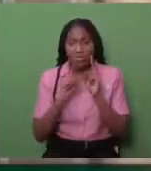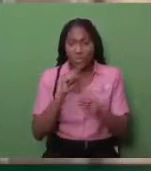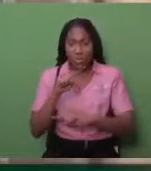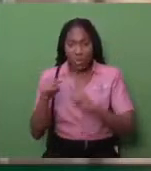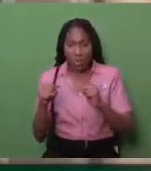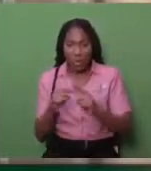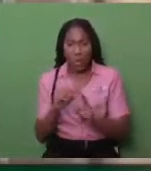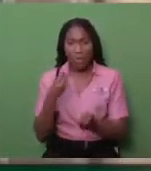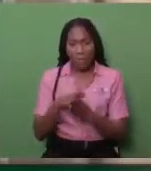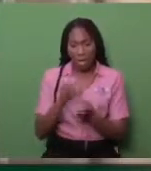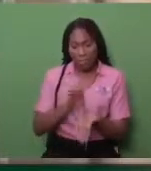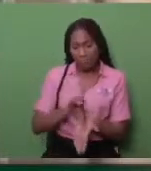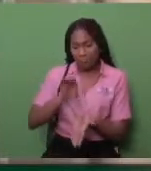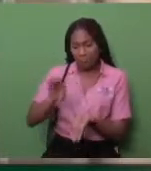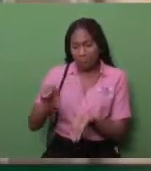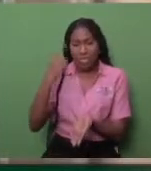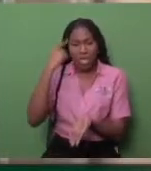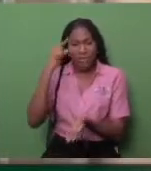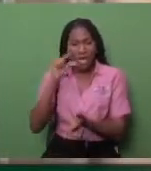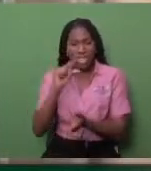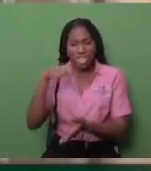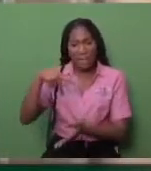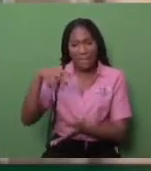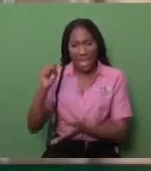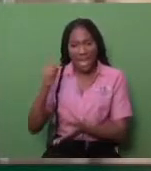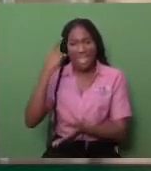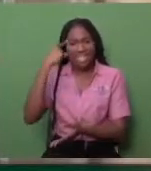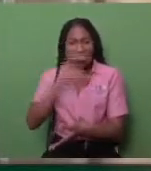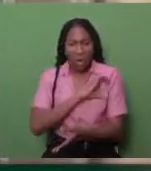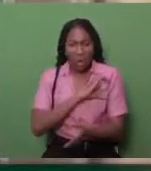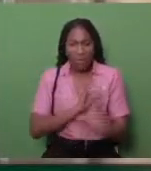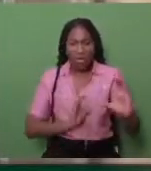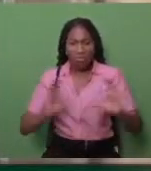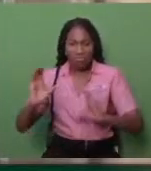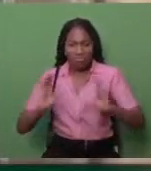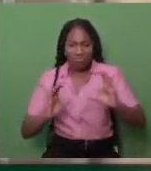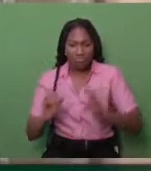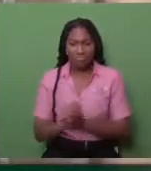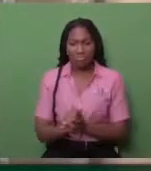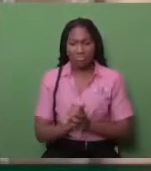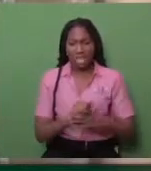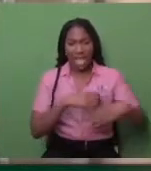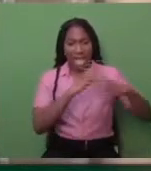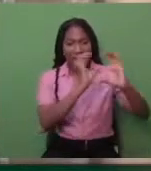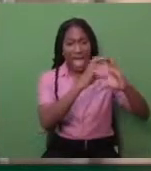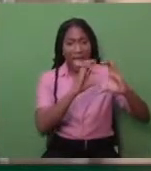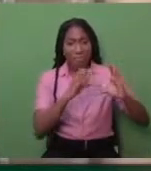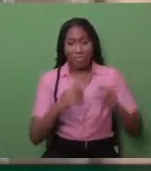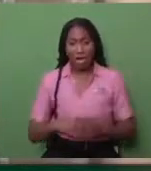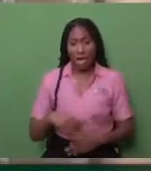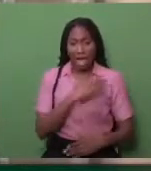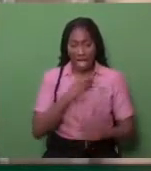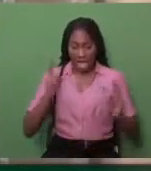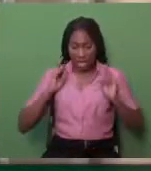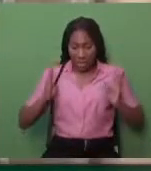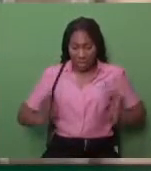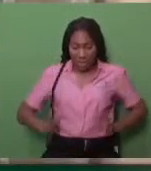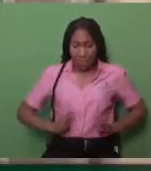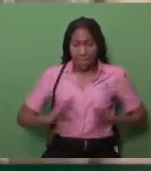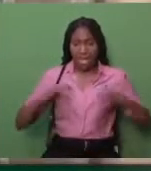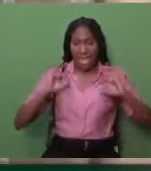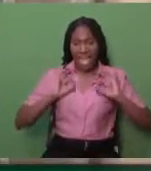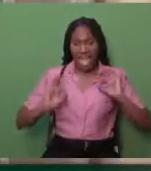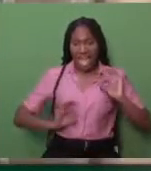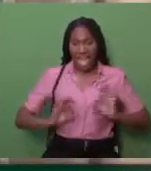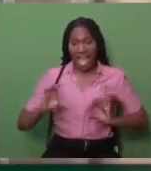for the purchase of GPS for police vehicles, CCTV cameras, body cameras and drones. But again, when you look